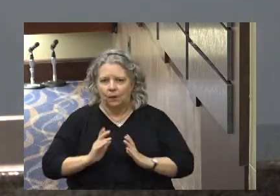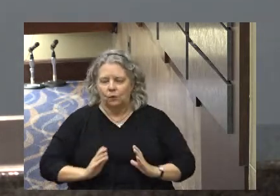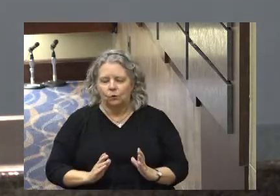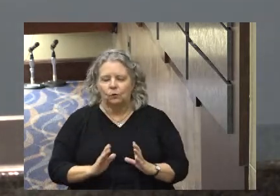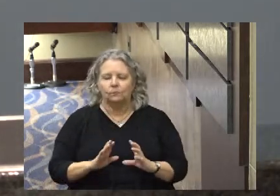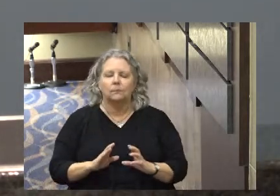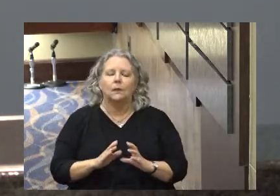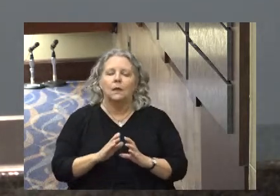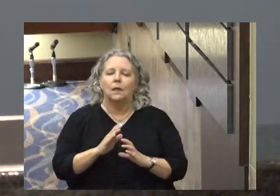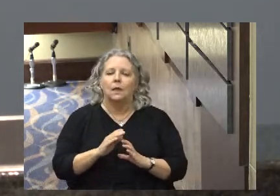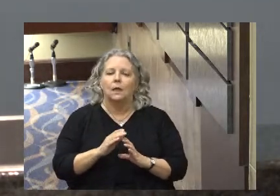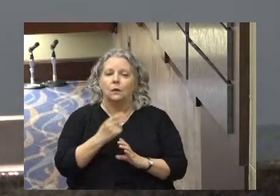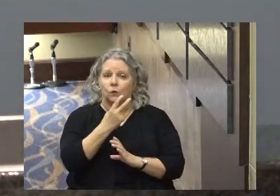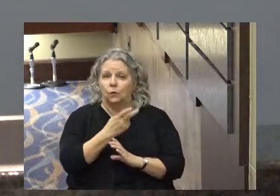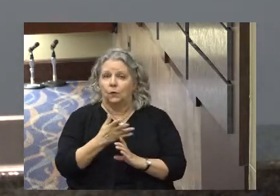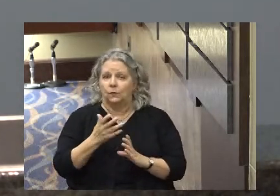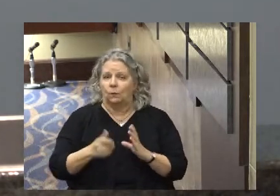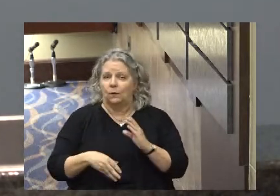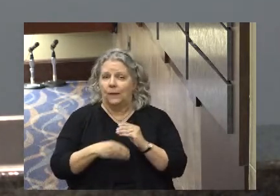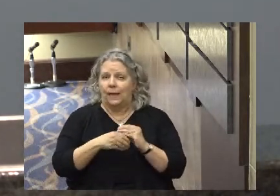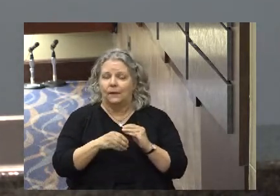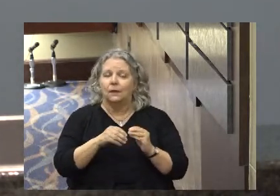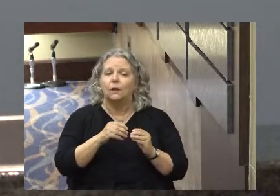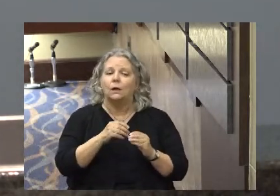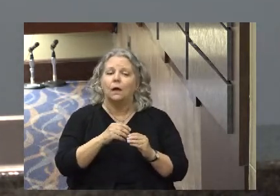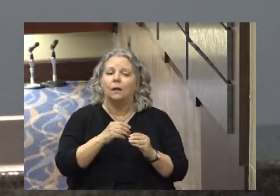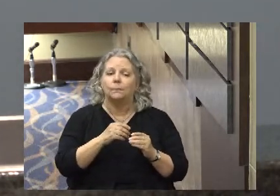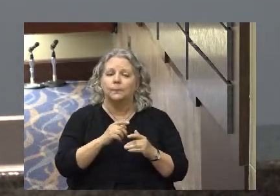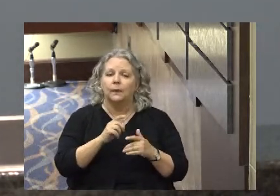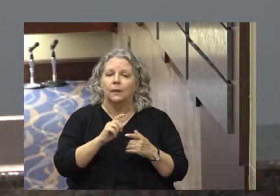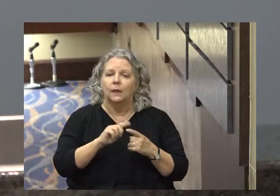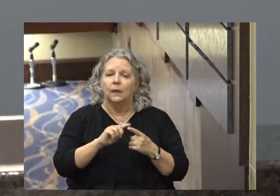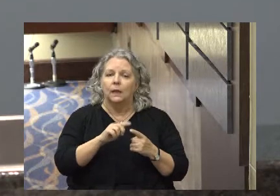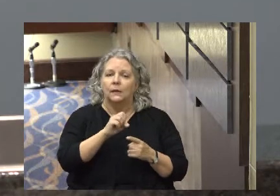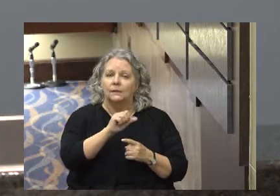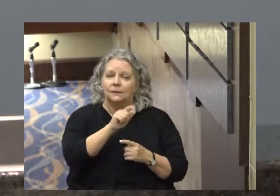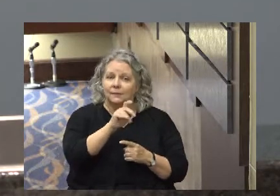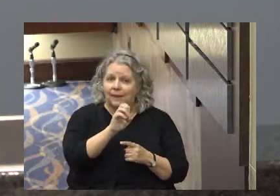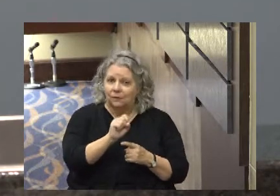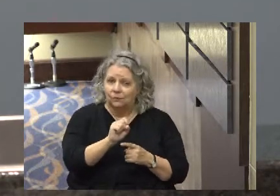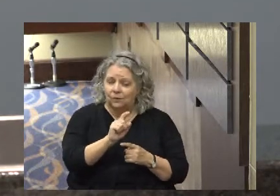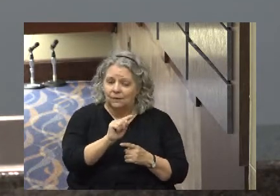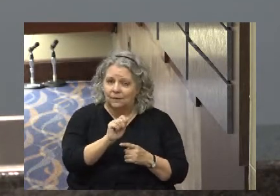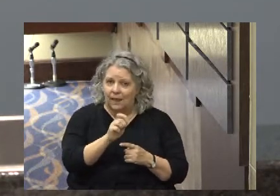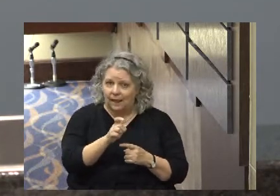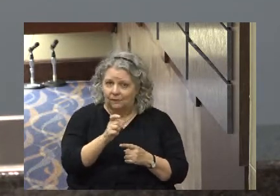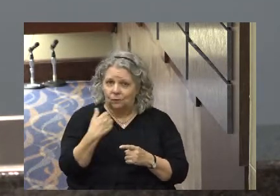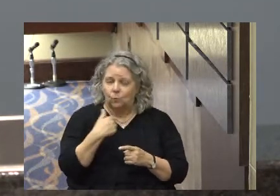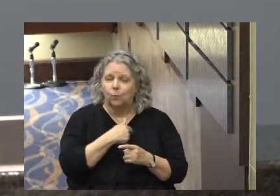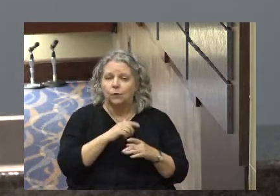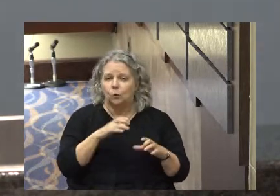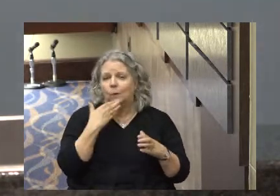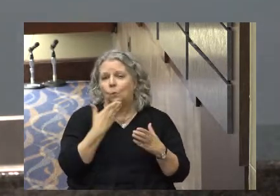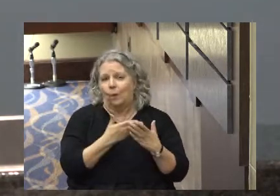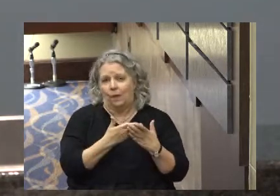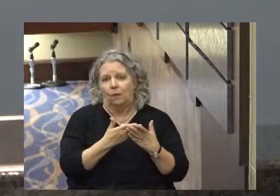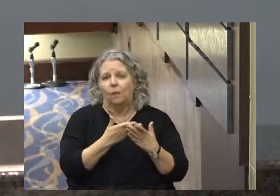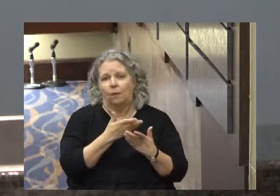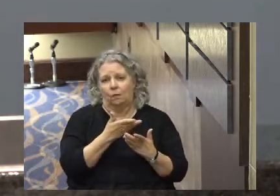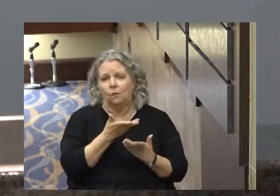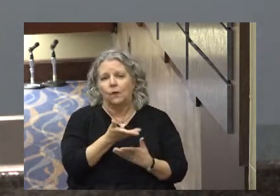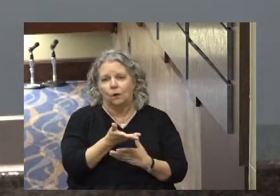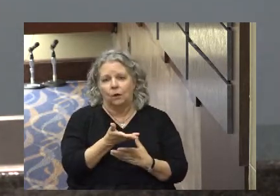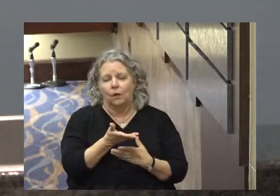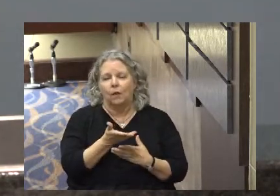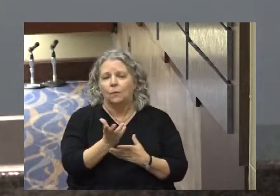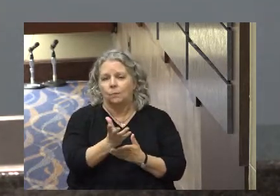Two things I wanted to say about it. The sales tax, that we are doing well there. I mean, the